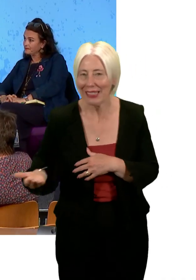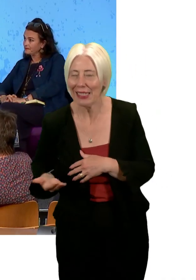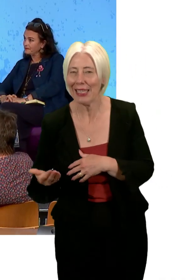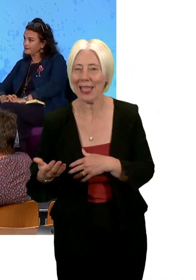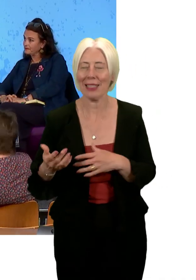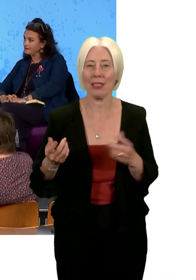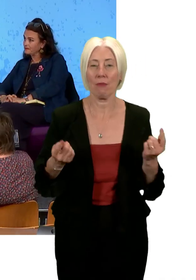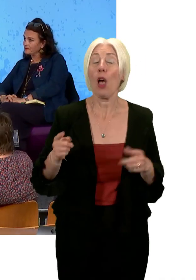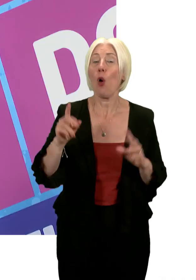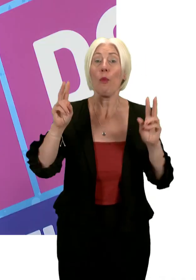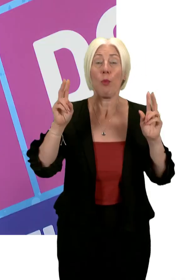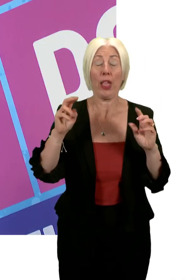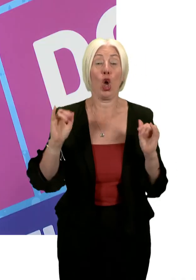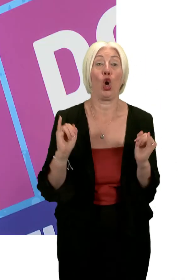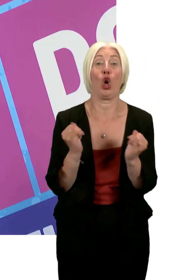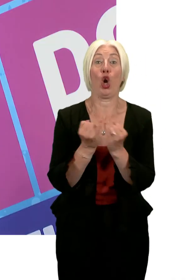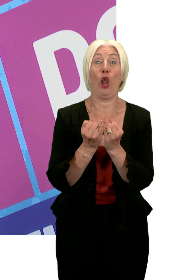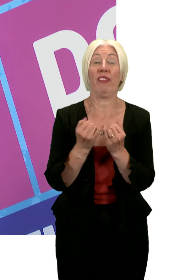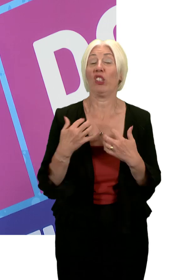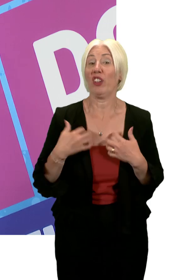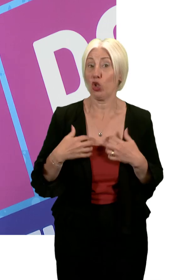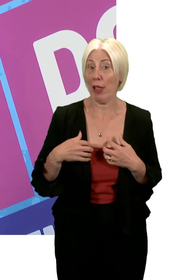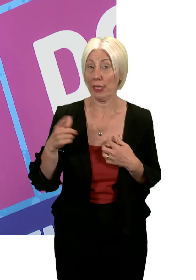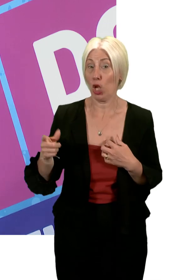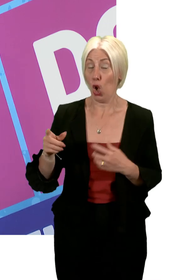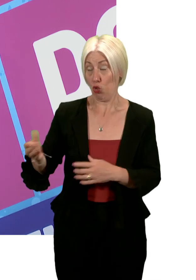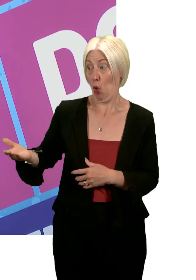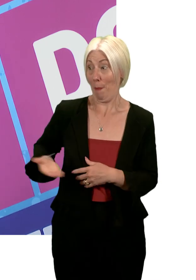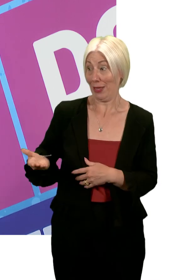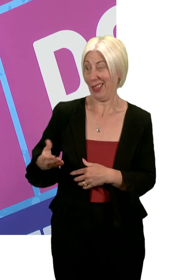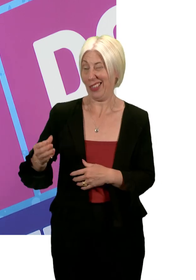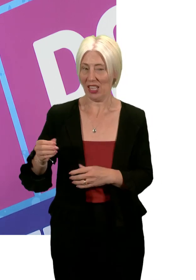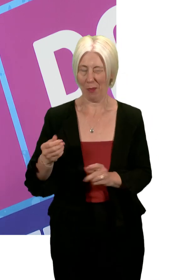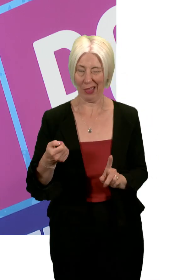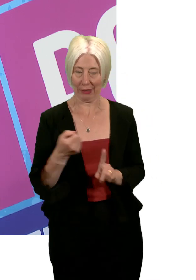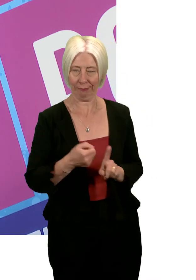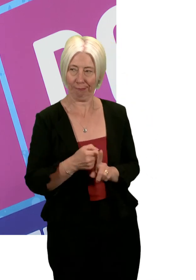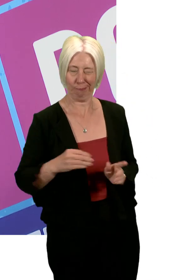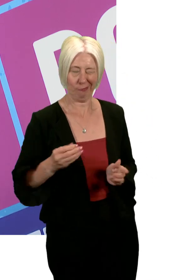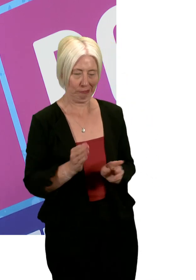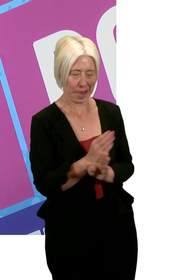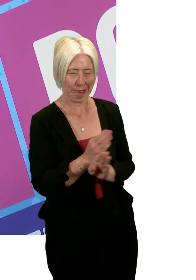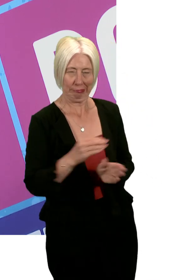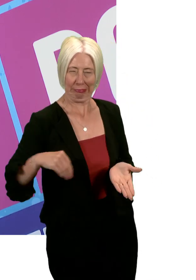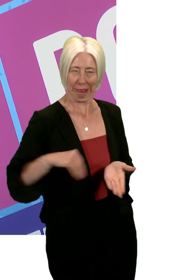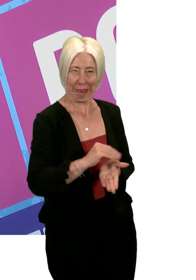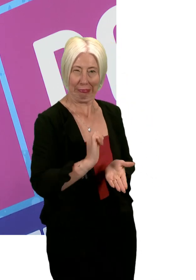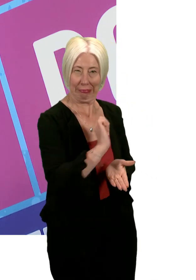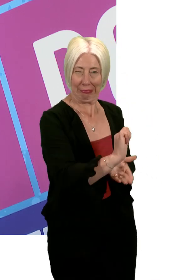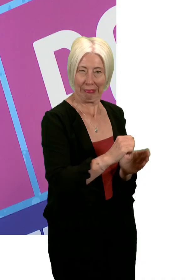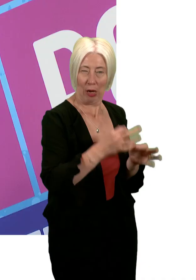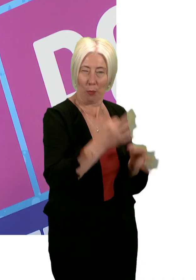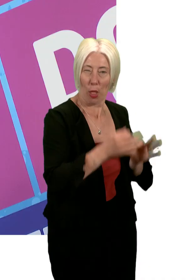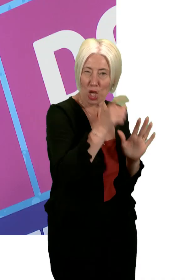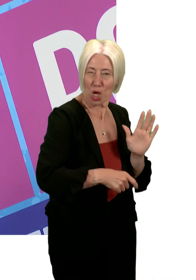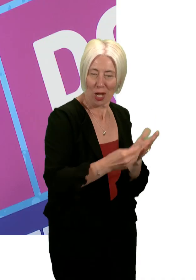mentioned conflict of interest and who's lobbying and who's then directing policy and things like that. So, Stuart, we'll come to you first